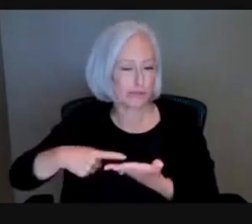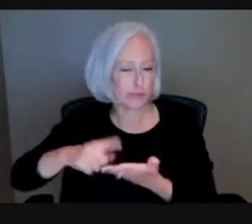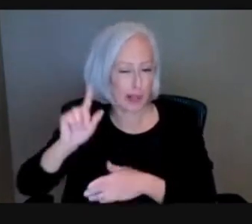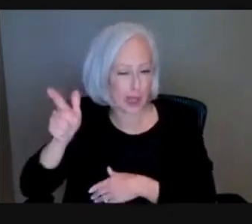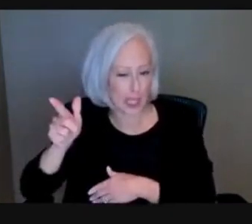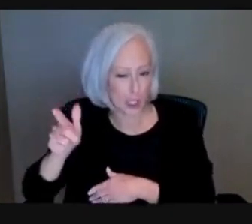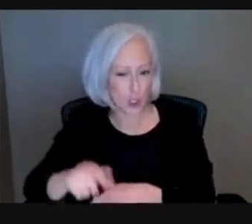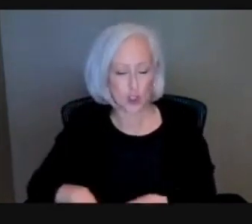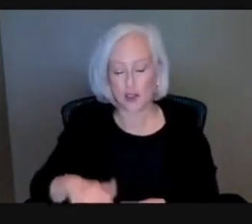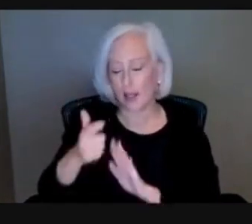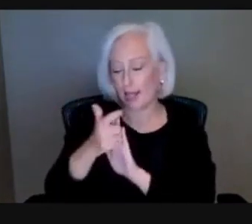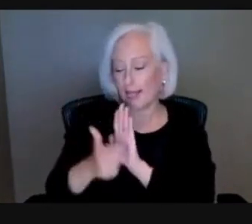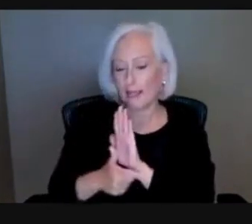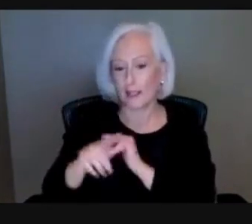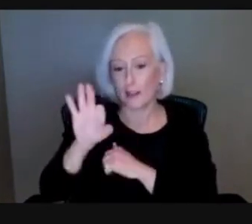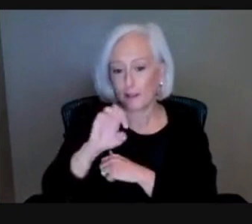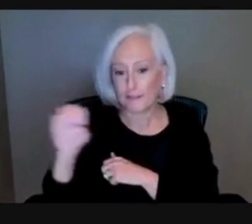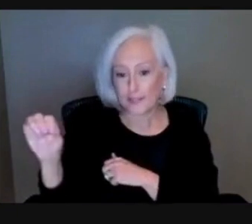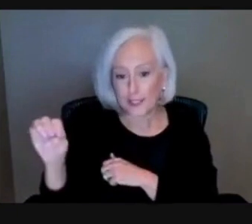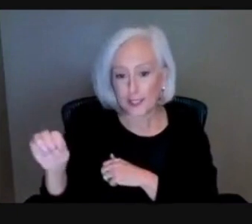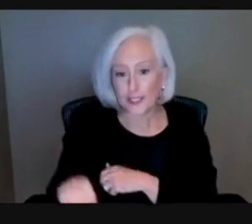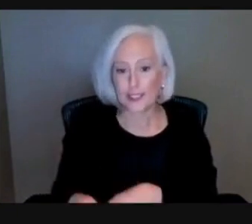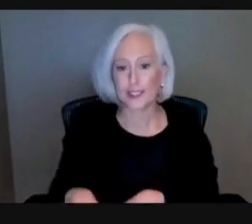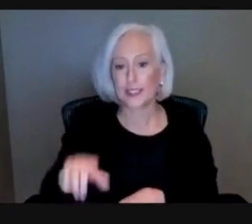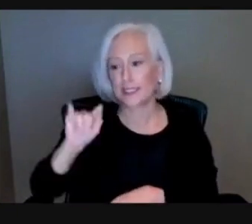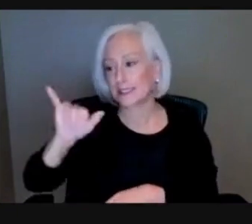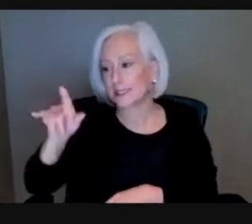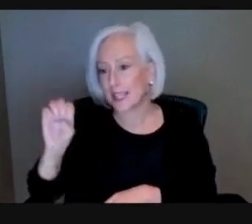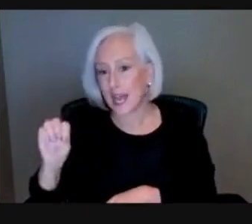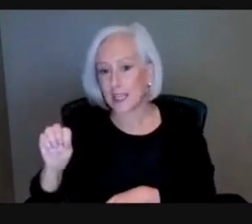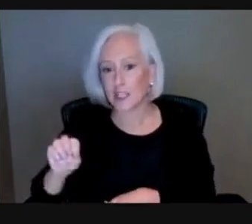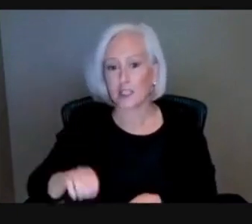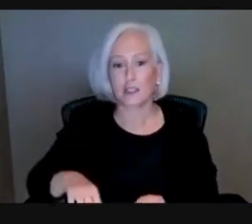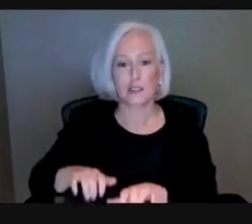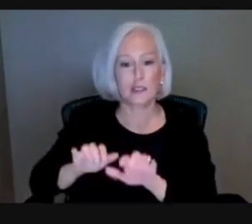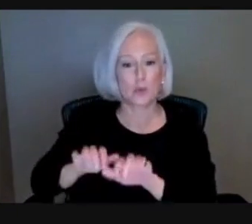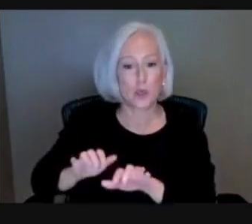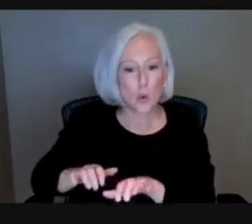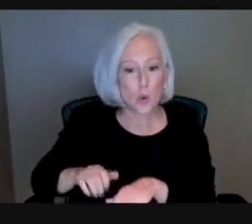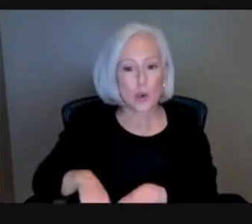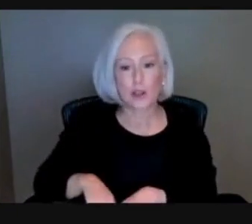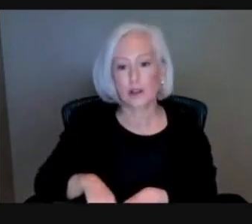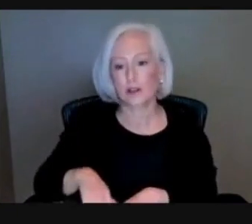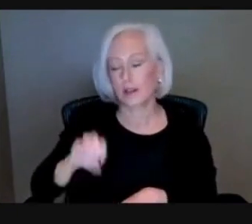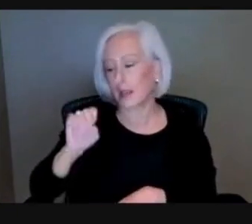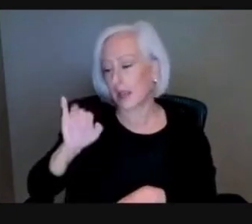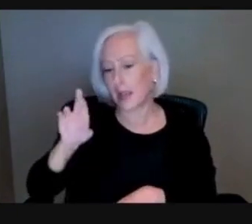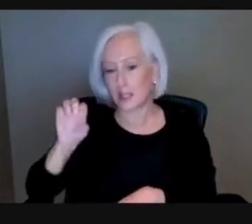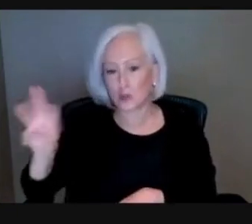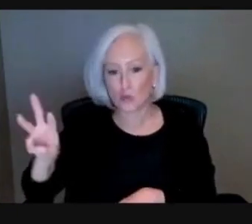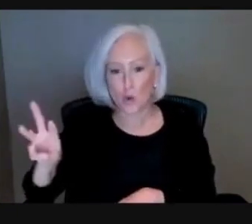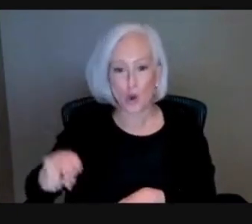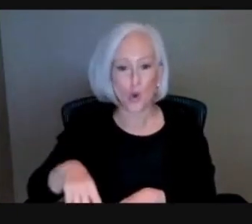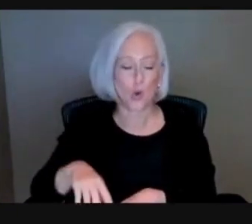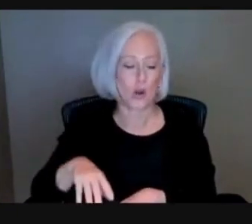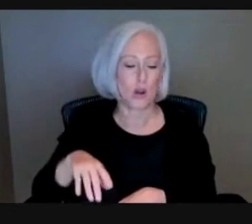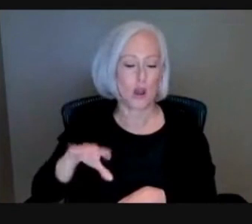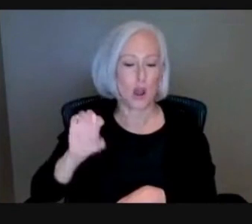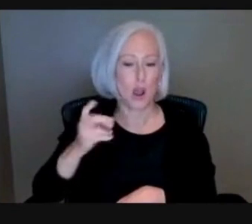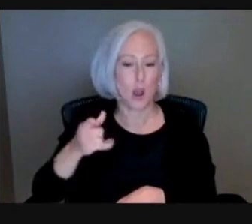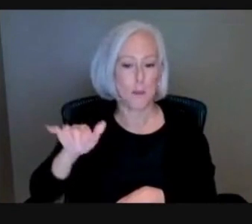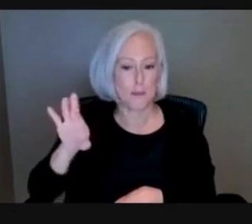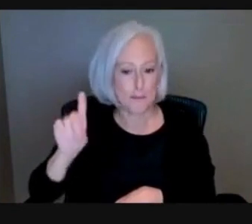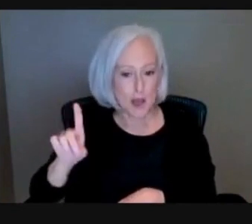Legal fees, title, recording, escrow and impound. Remember that falls into your recurring closing costs, and